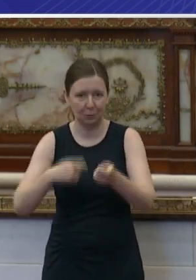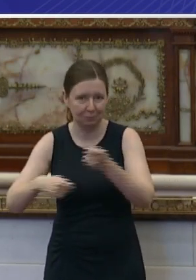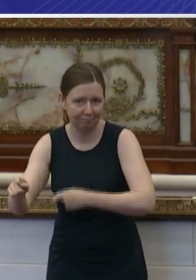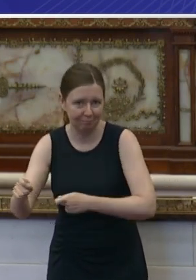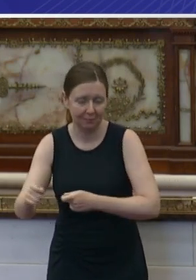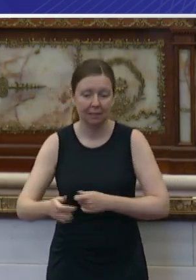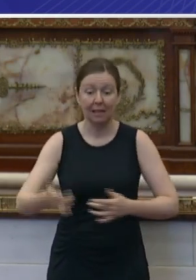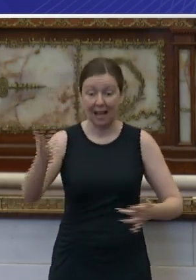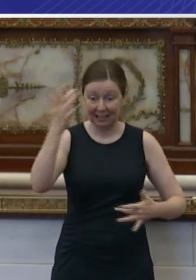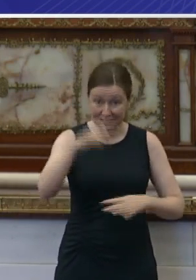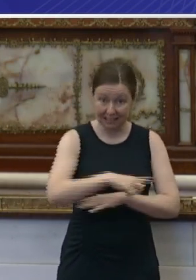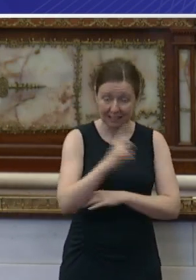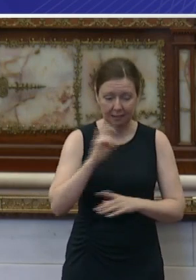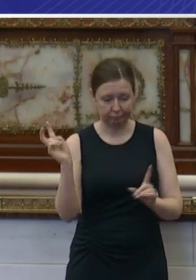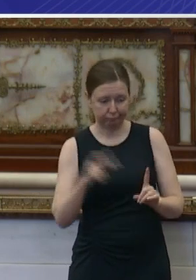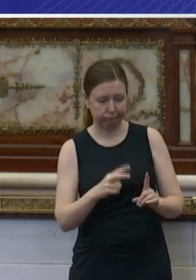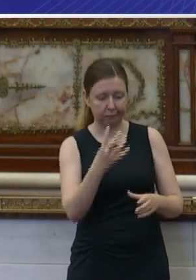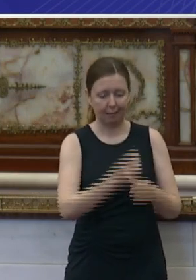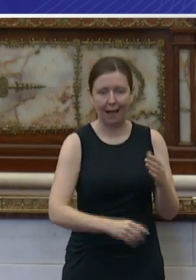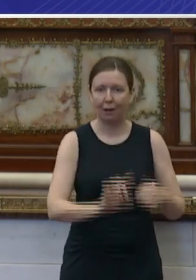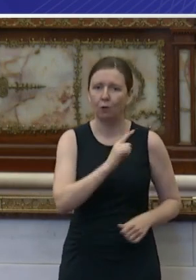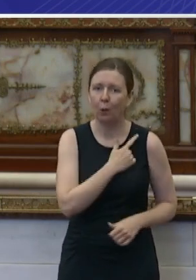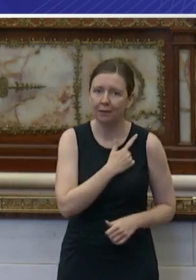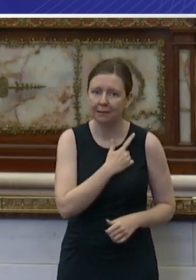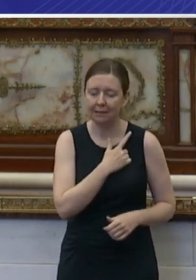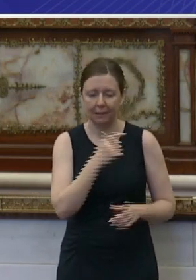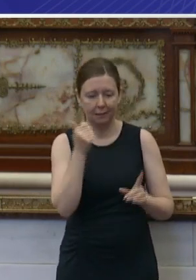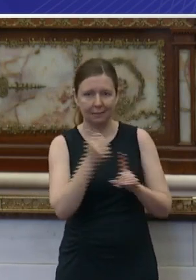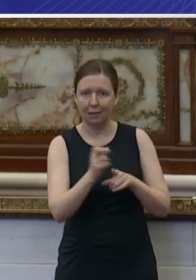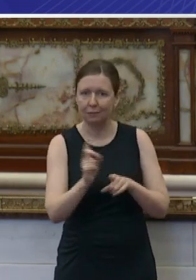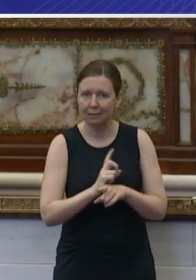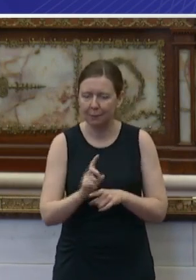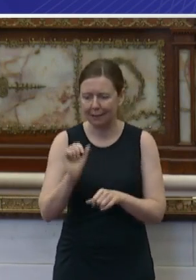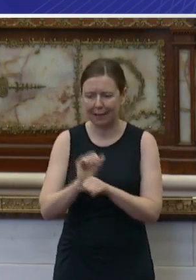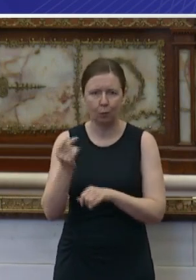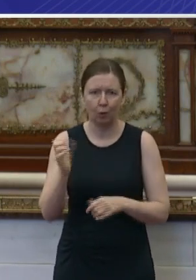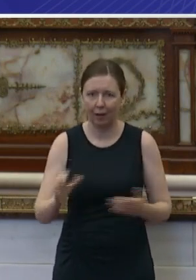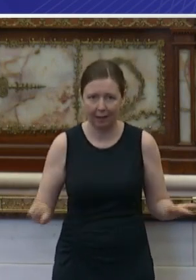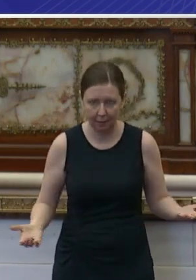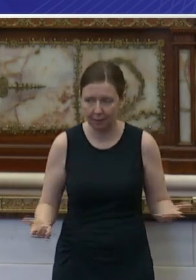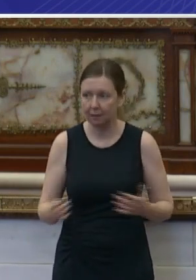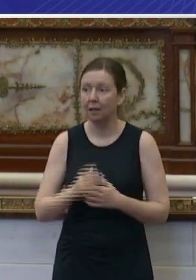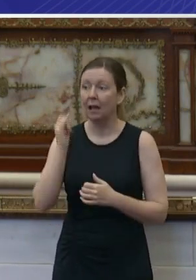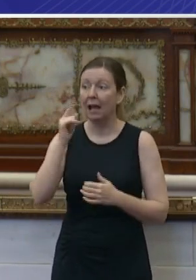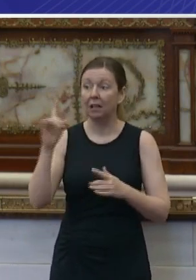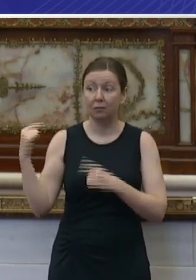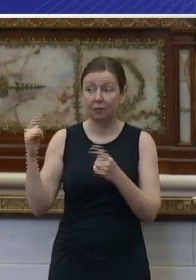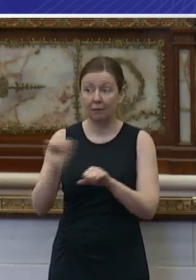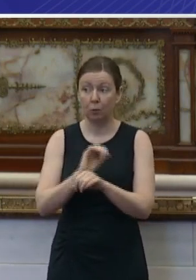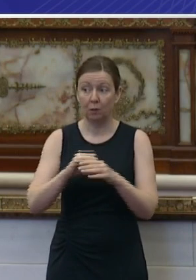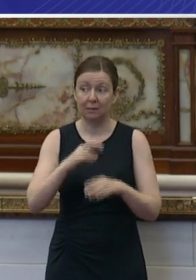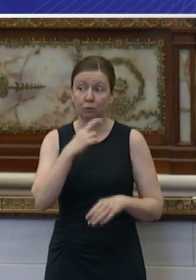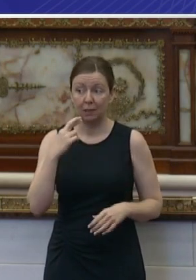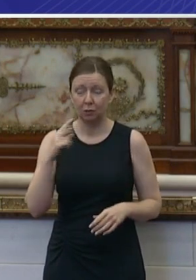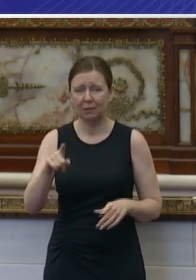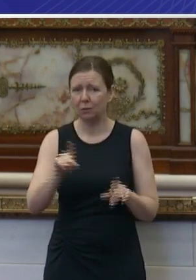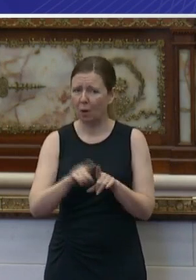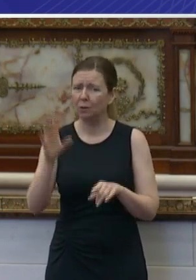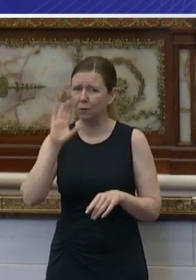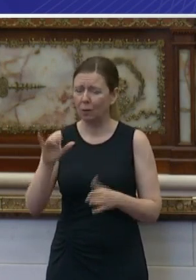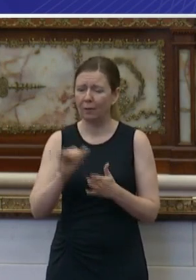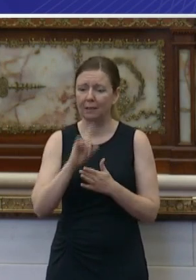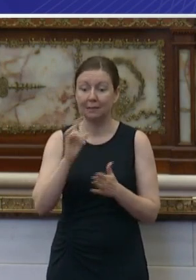Taking a sick day is often viewed as a lack of loyalty, self-discipline, and work ethic. And if you've ever worked in restaurants, you also know that